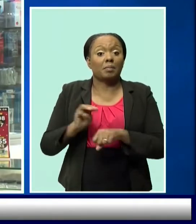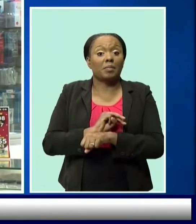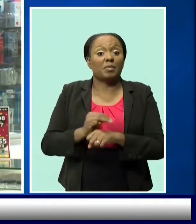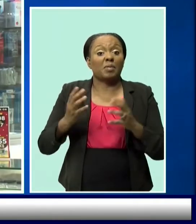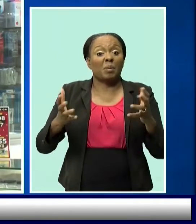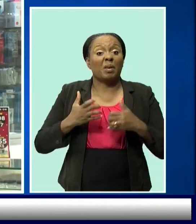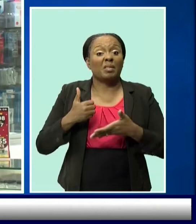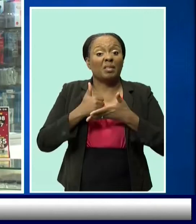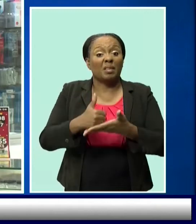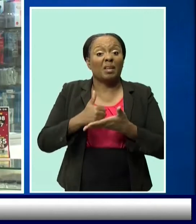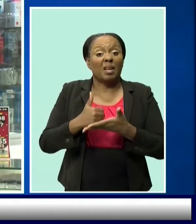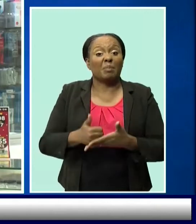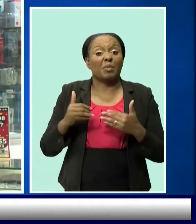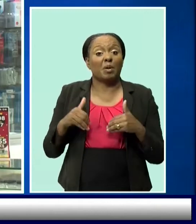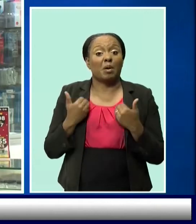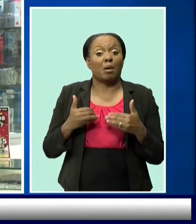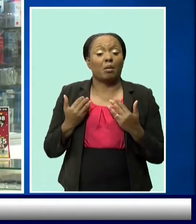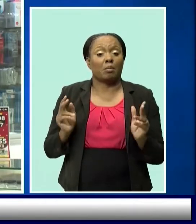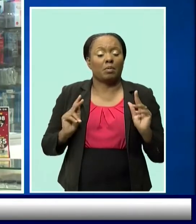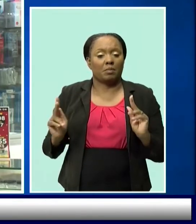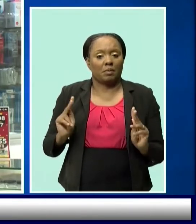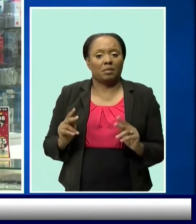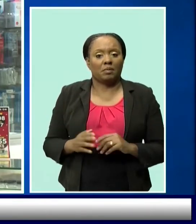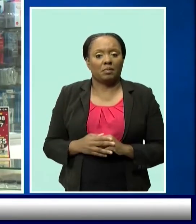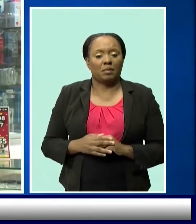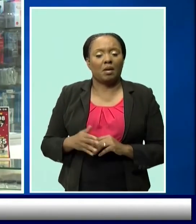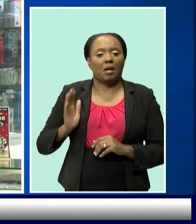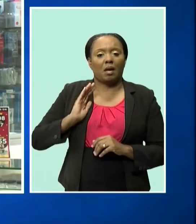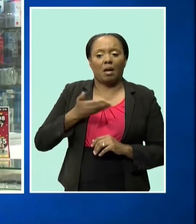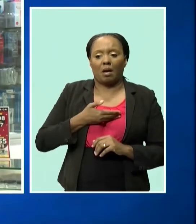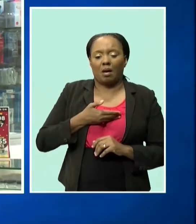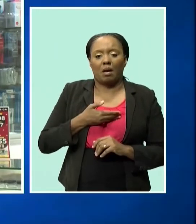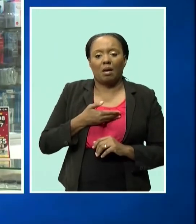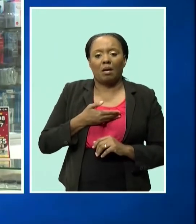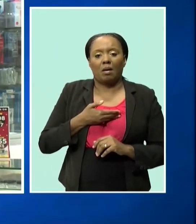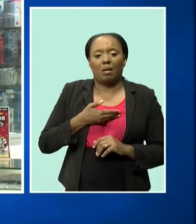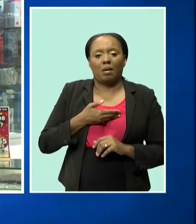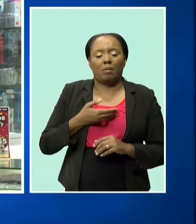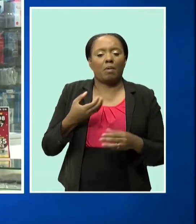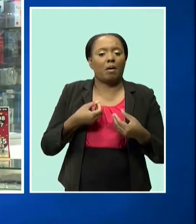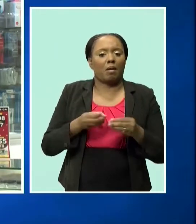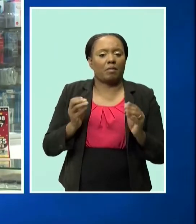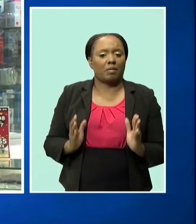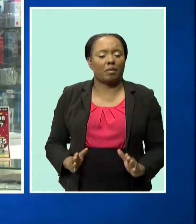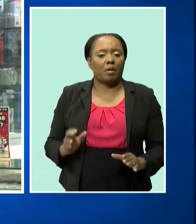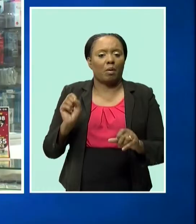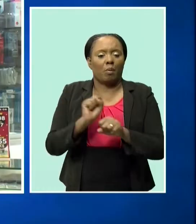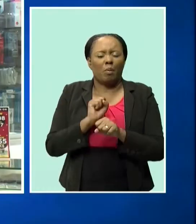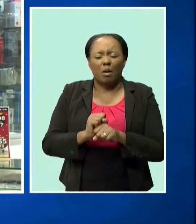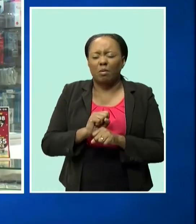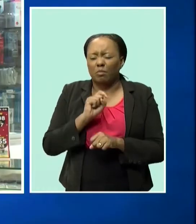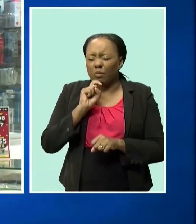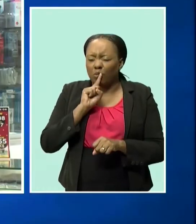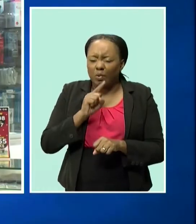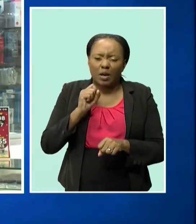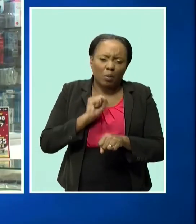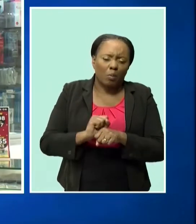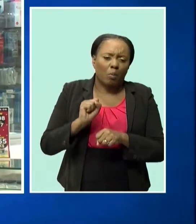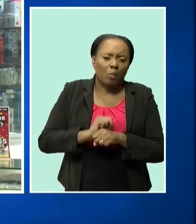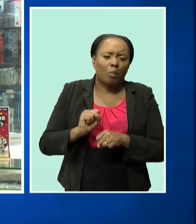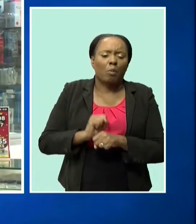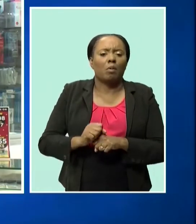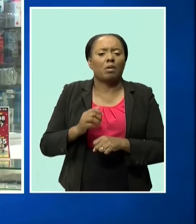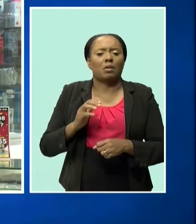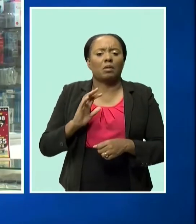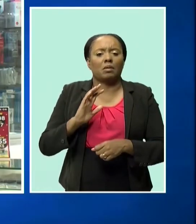this country, and our officers will have worked extremely hard to put together this expo today. And